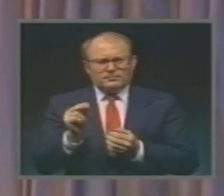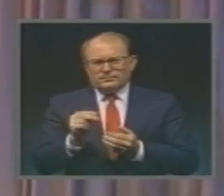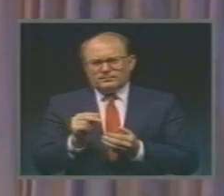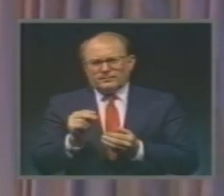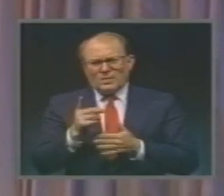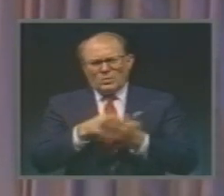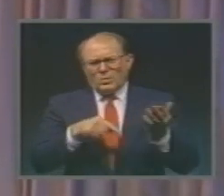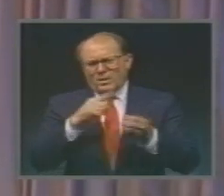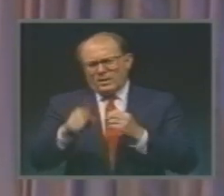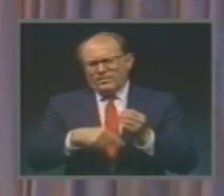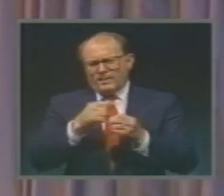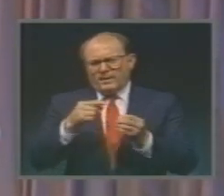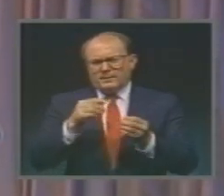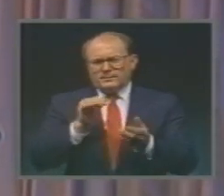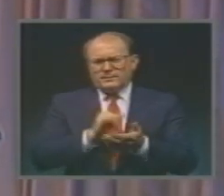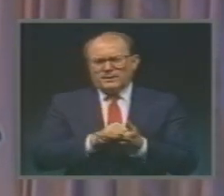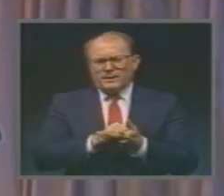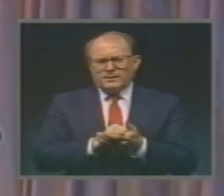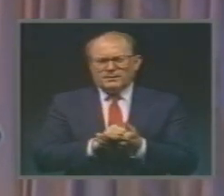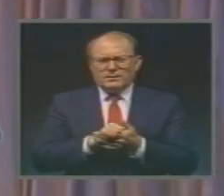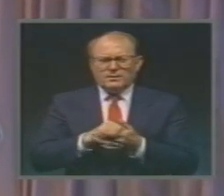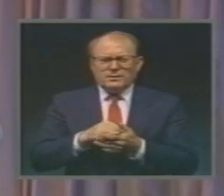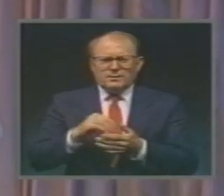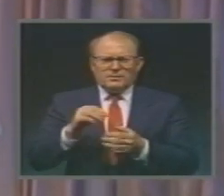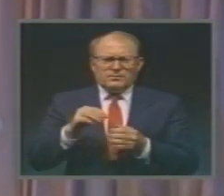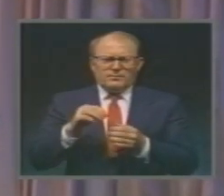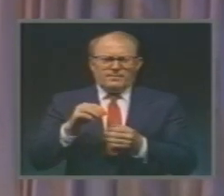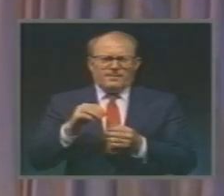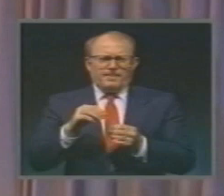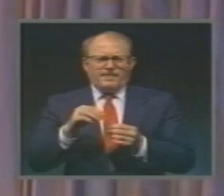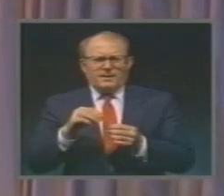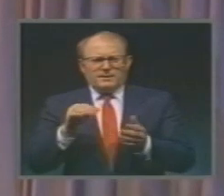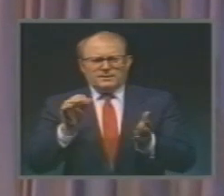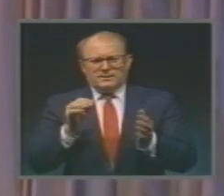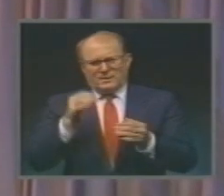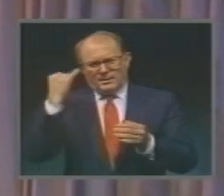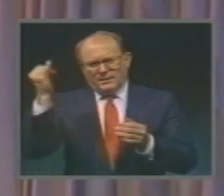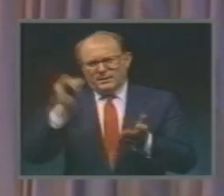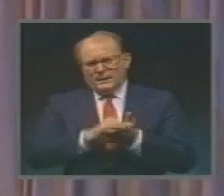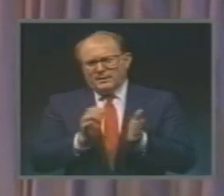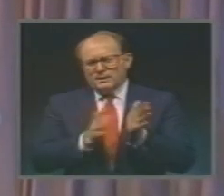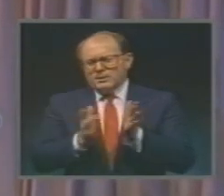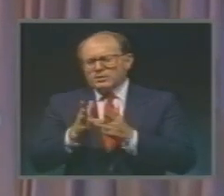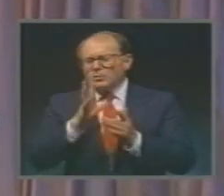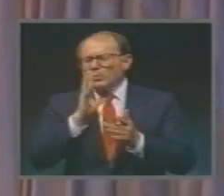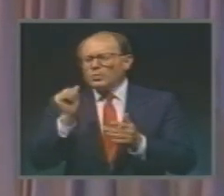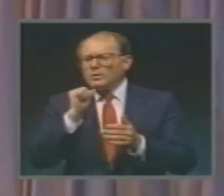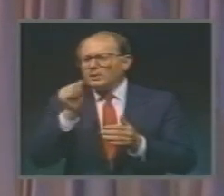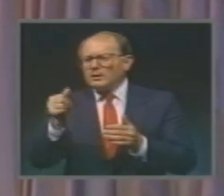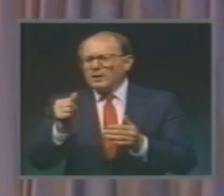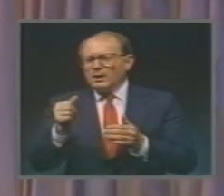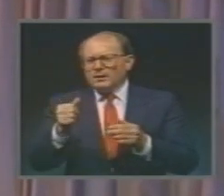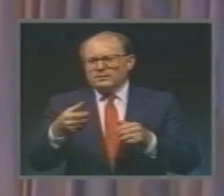Well, what about that swoon theory? That he wasn't really dead and revived when he rested in the